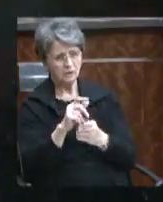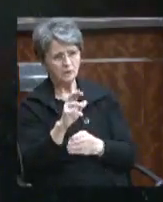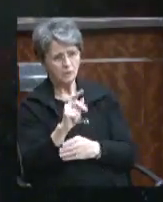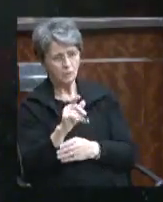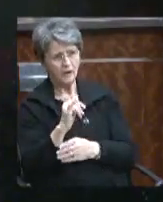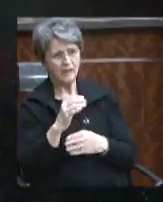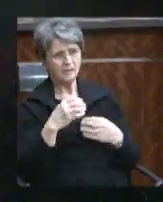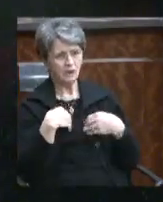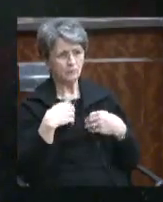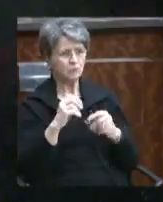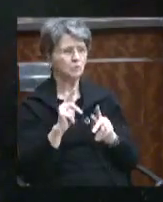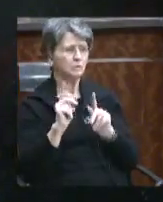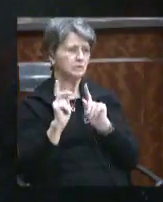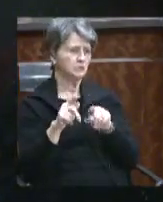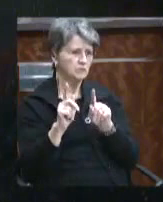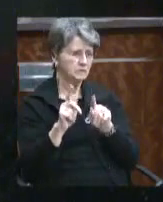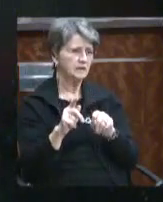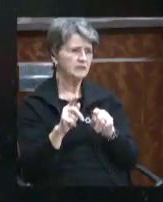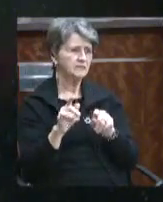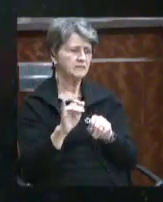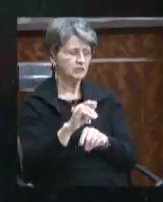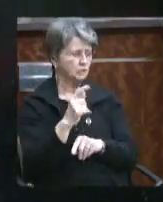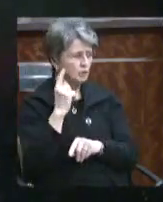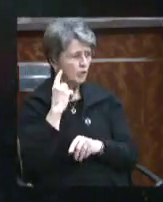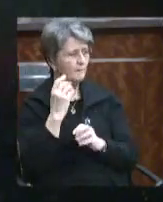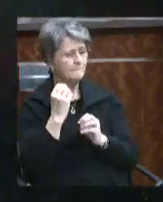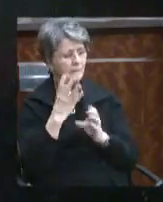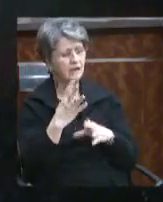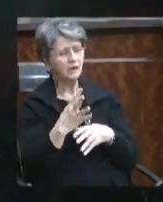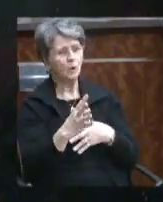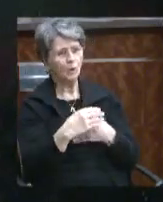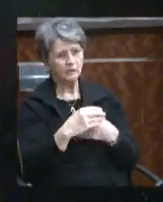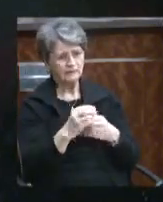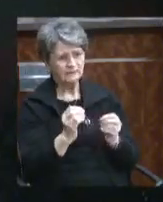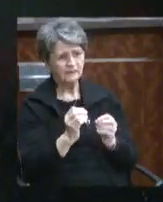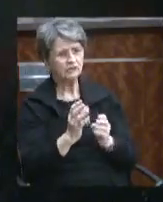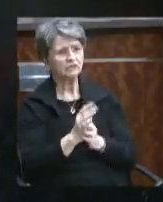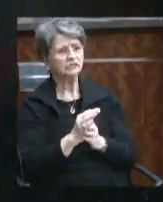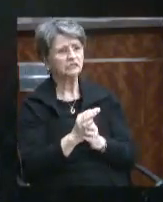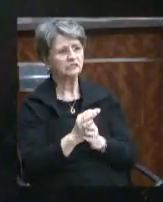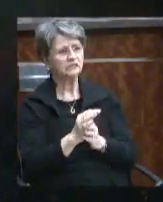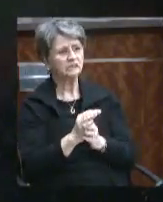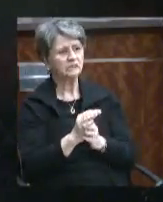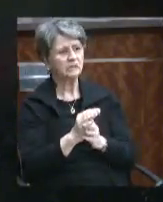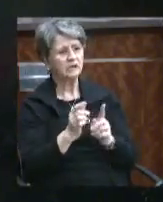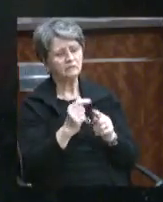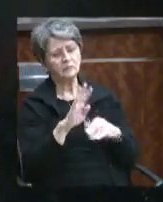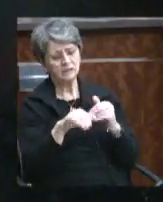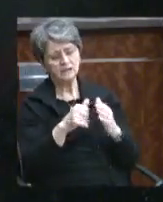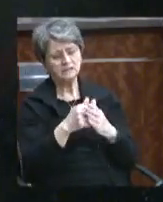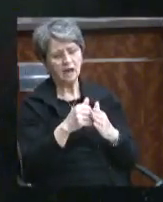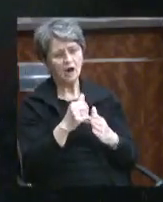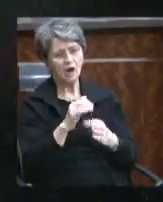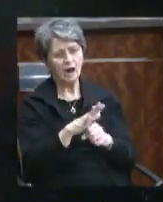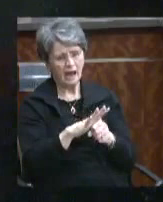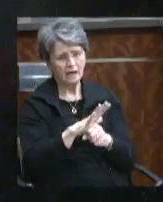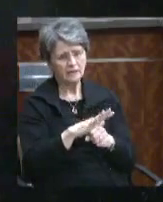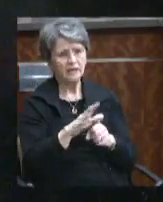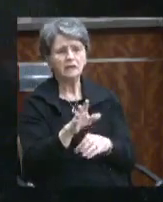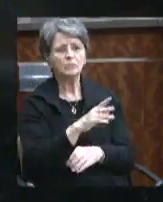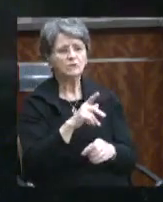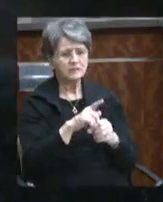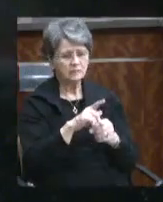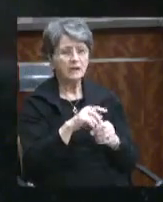the opportunity to attend, and as you heard, many organizations and many from throughout the county did participate, as well as those in